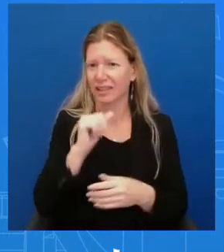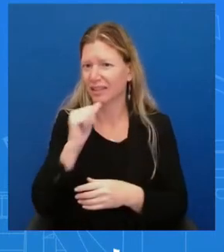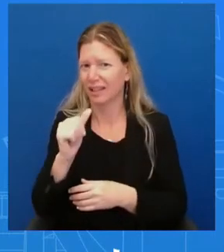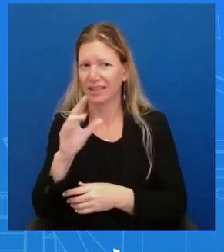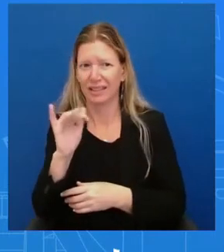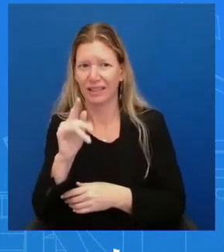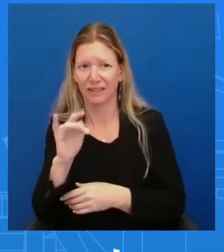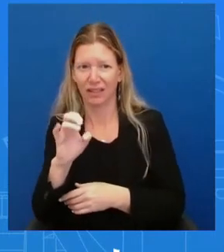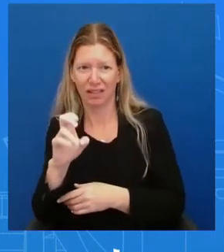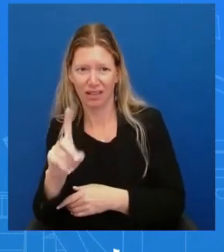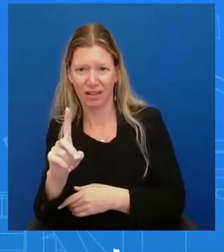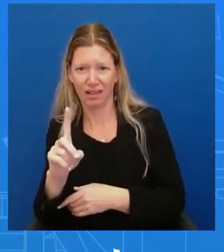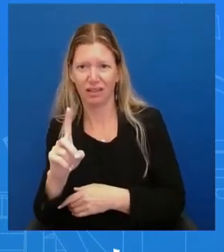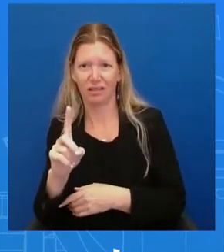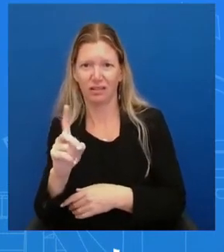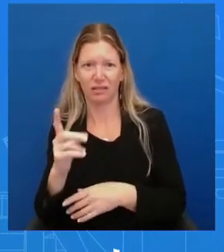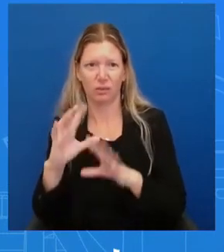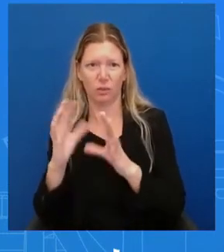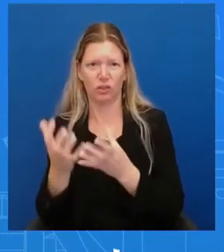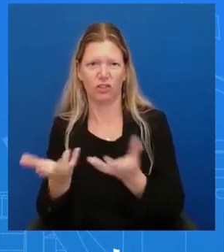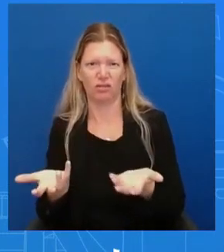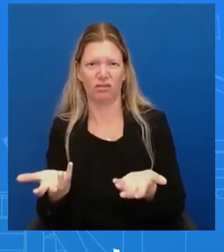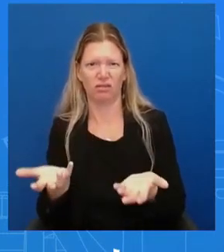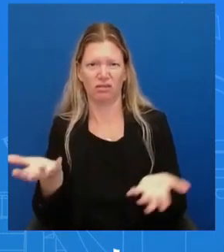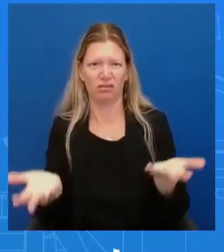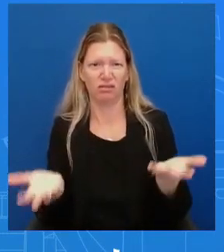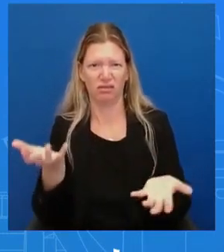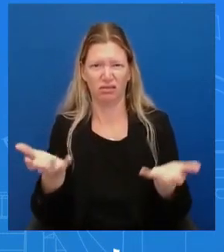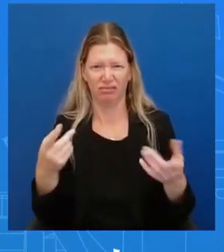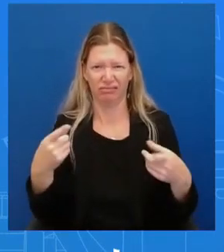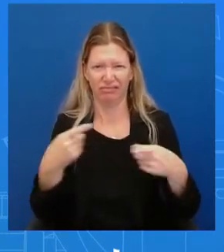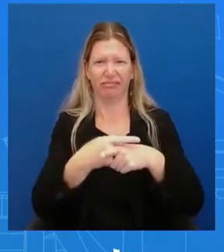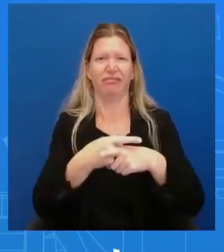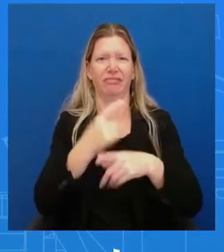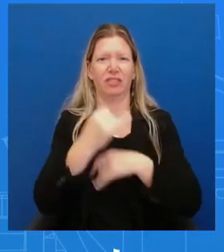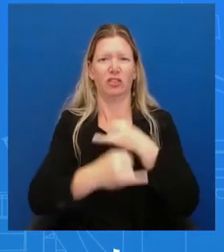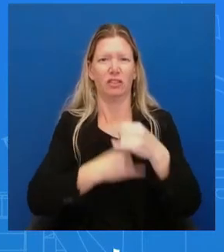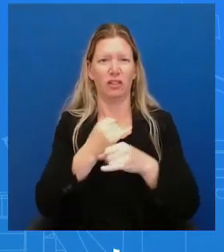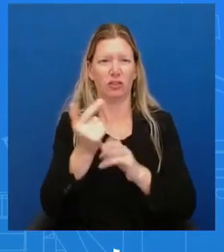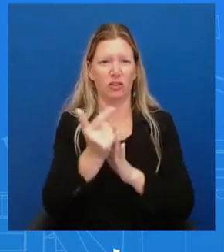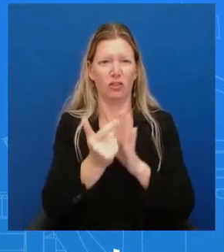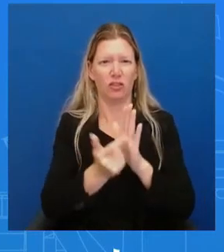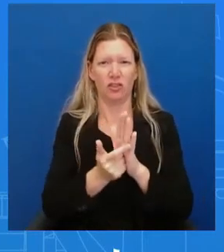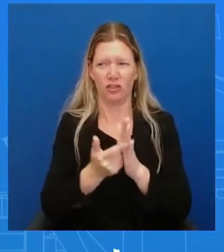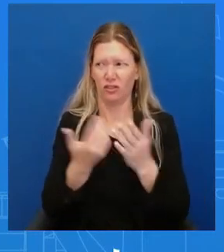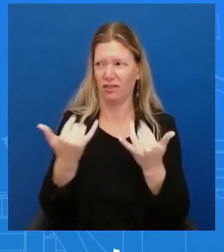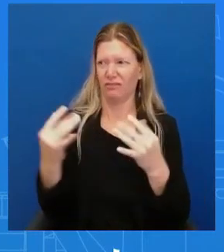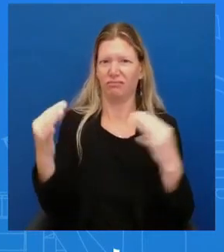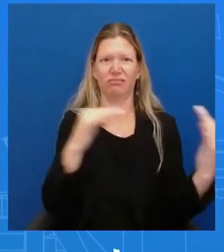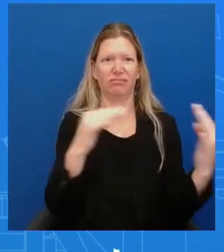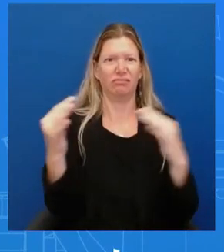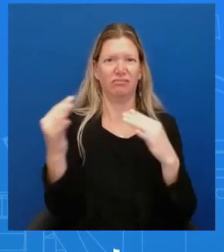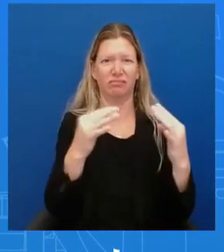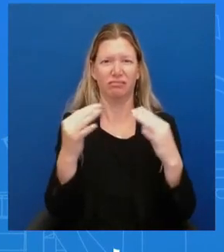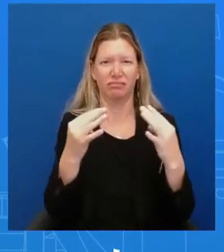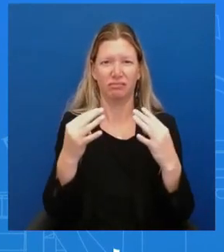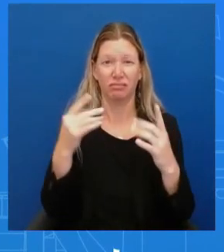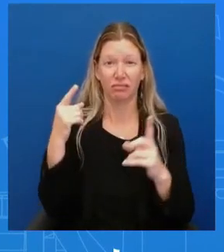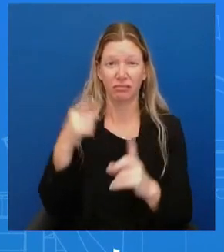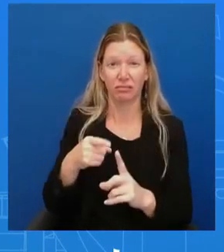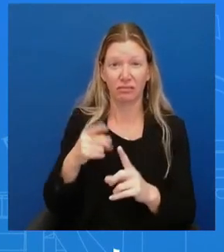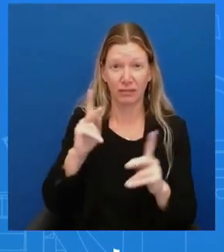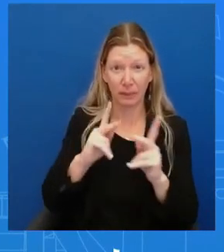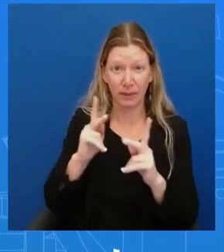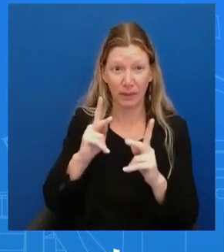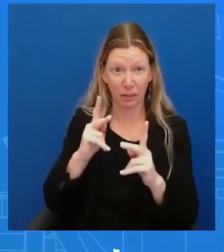under international law, Israel has the right to execute people, even if Hamas, which you consider a terrorist organization, regardless, so you can't